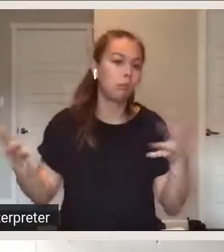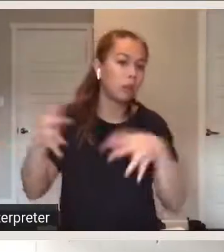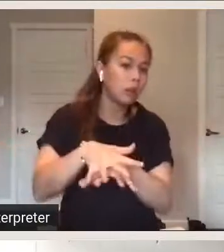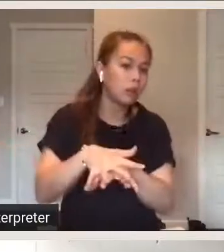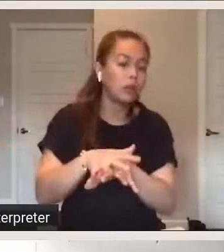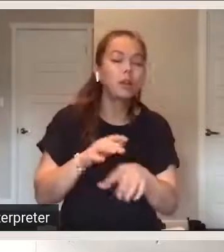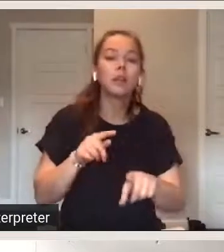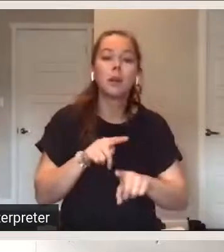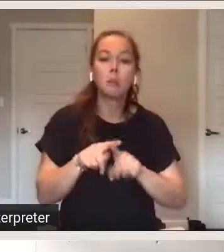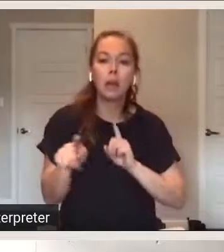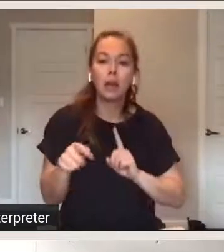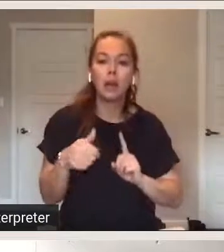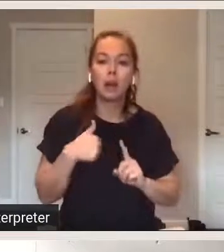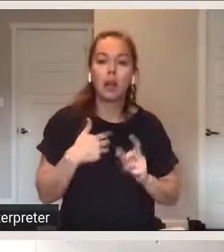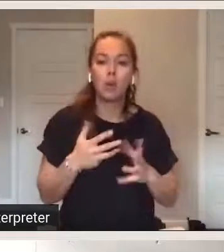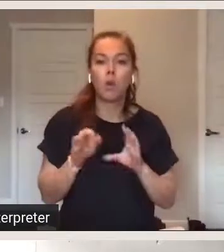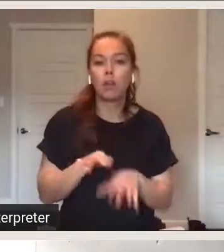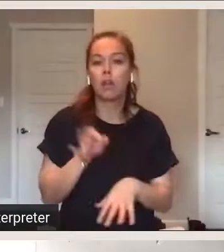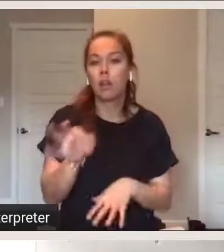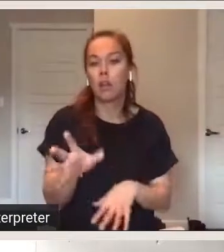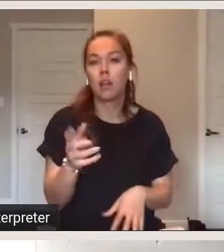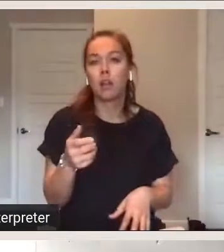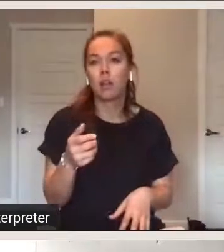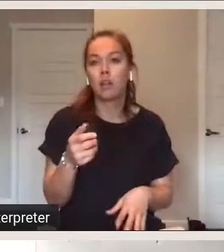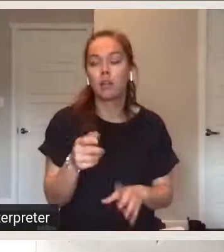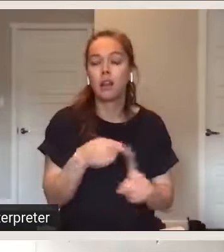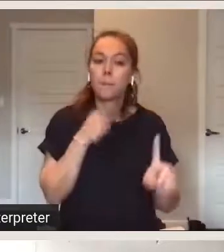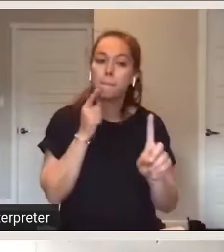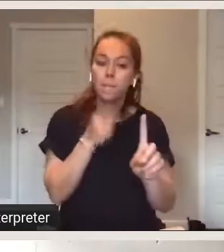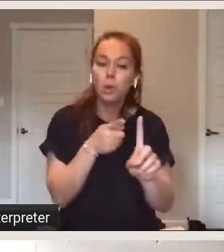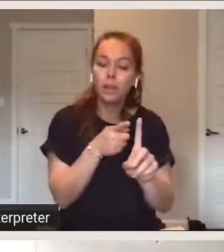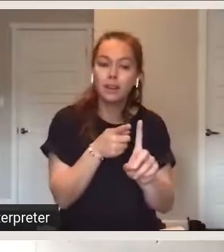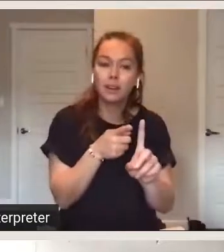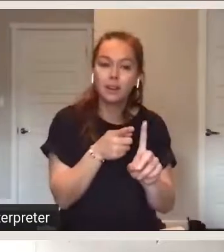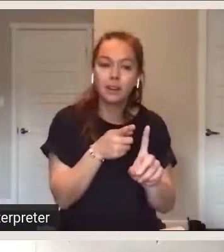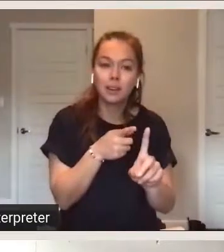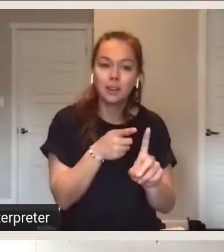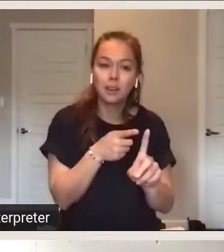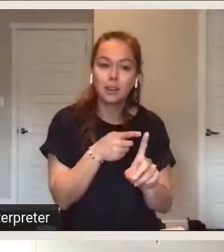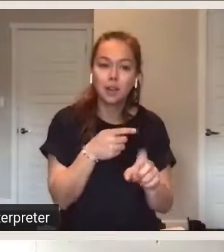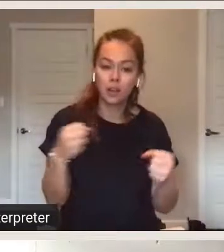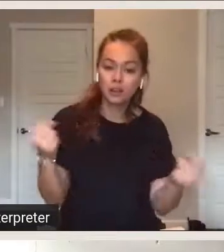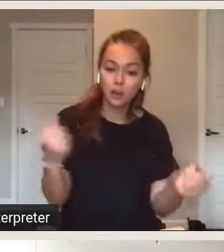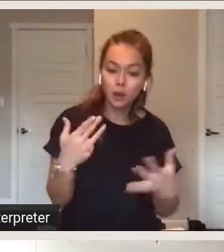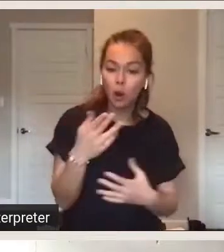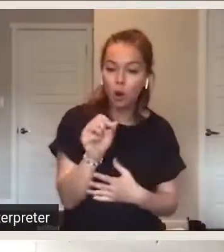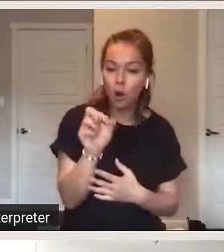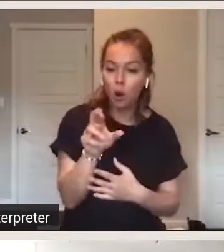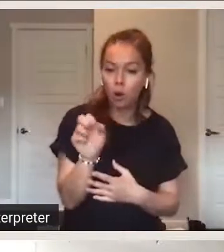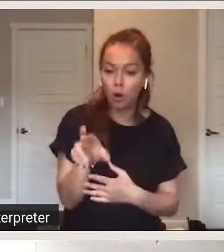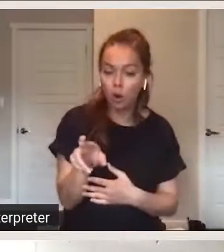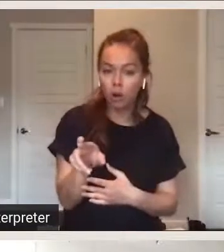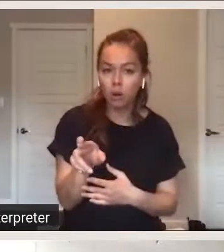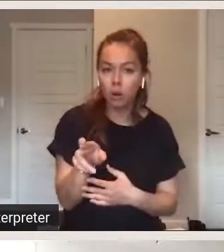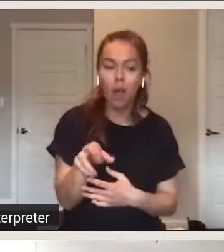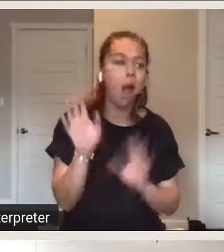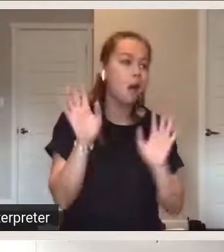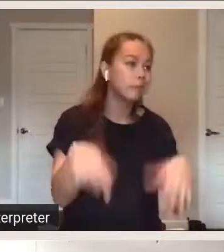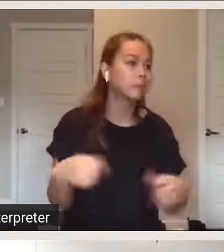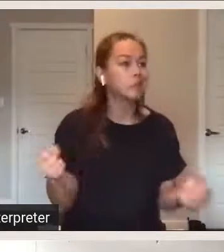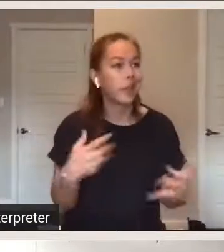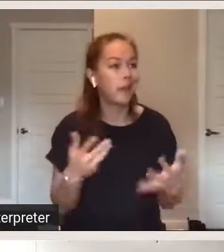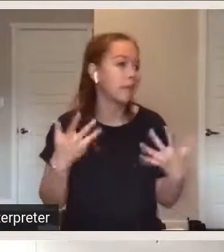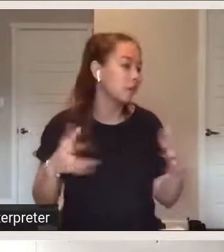there's a lot of history behind, I think, horror within thinking about folklore, a lot that I